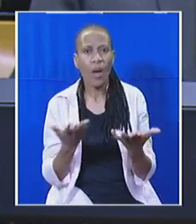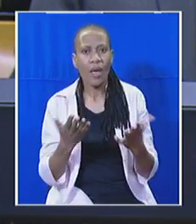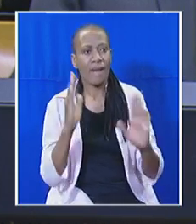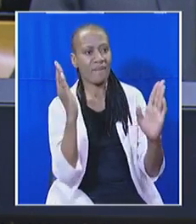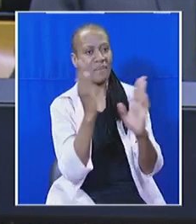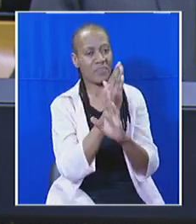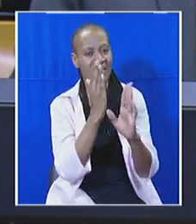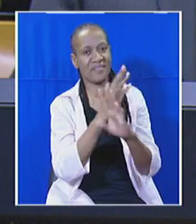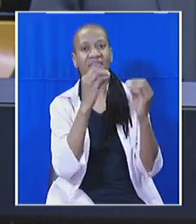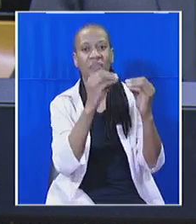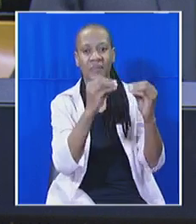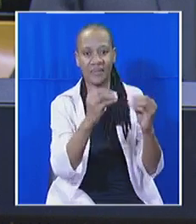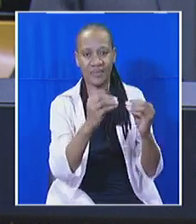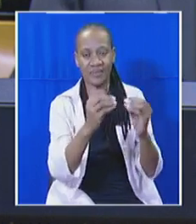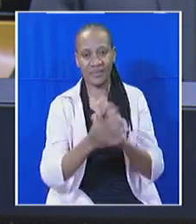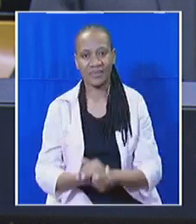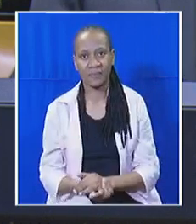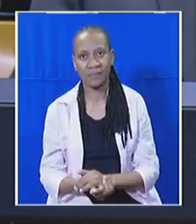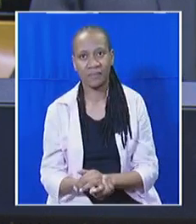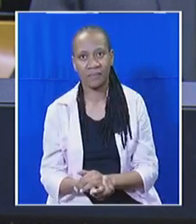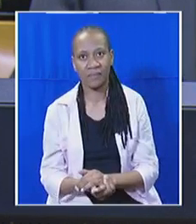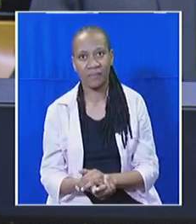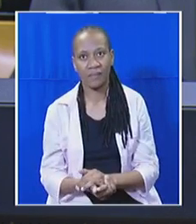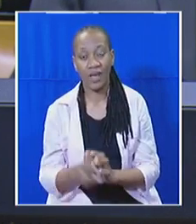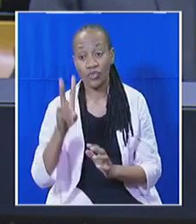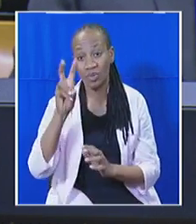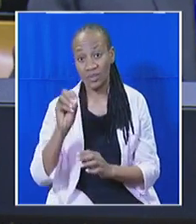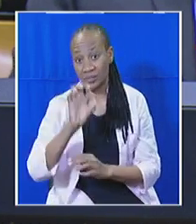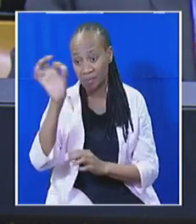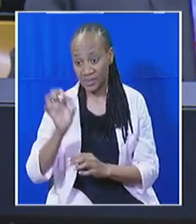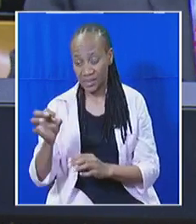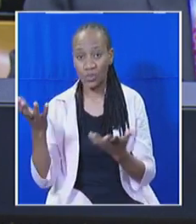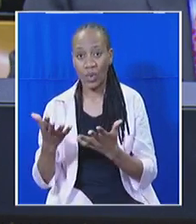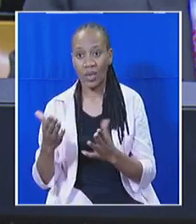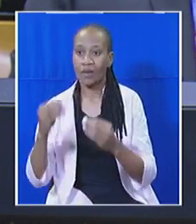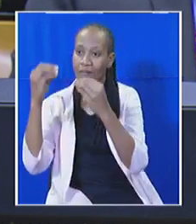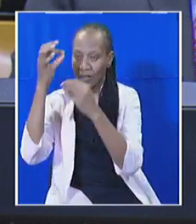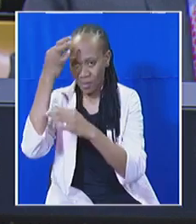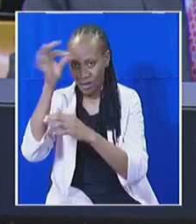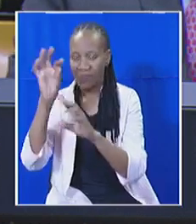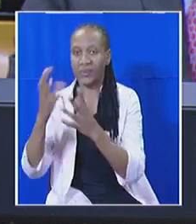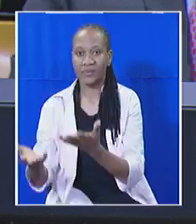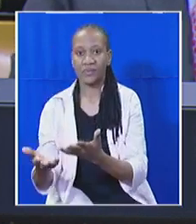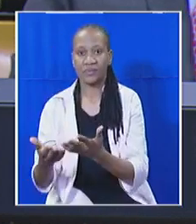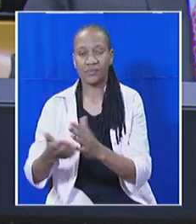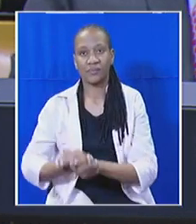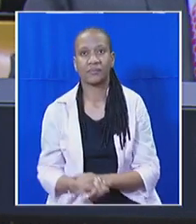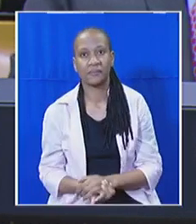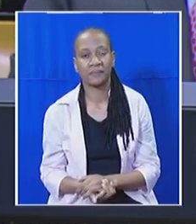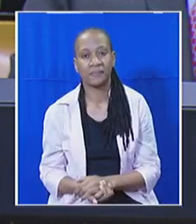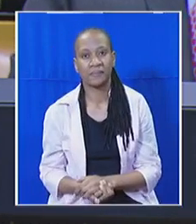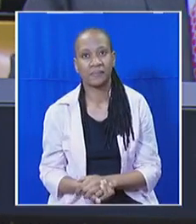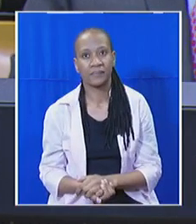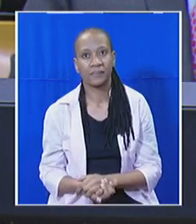only 16% of the population, when just over 20% is in the public sector, saving 84% of the